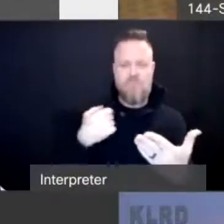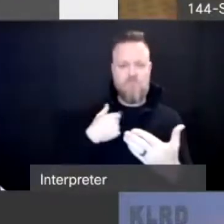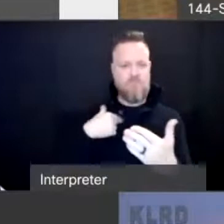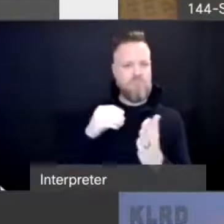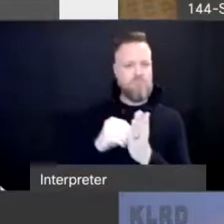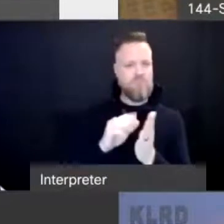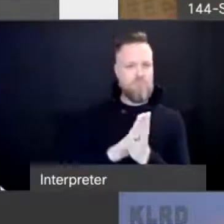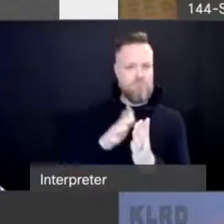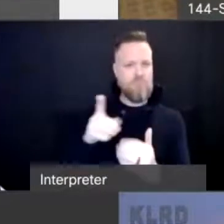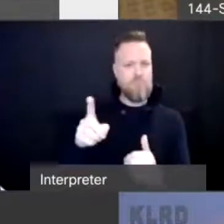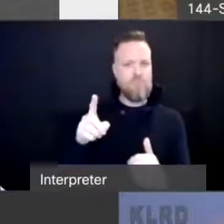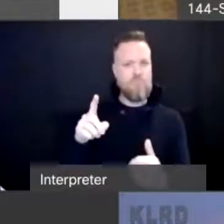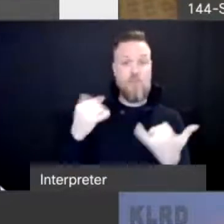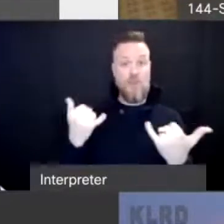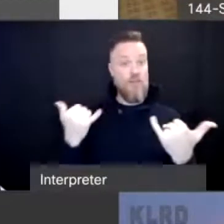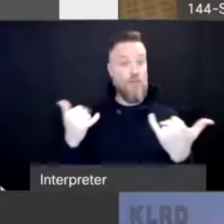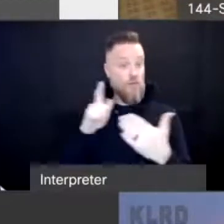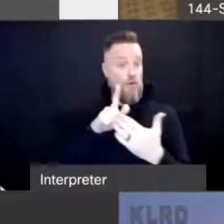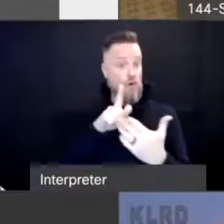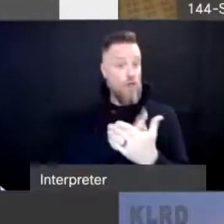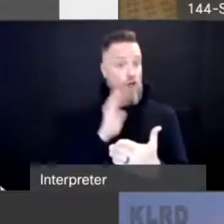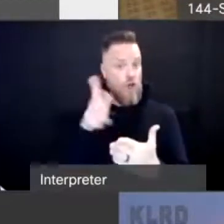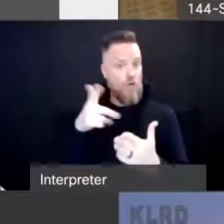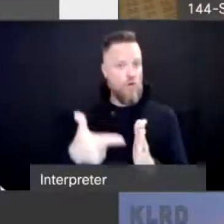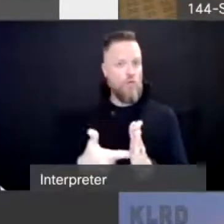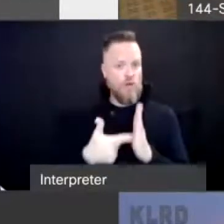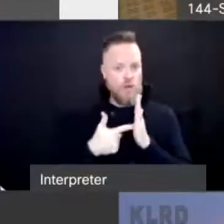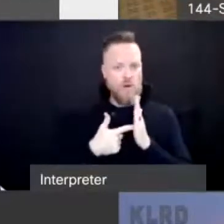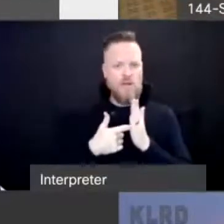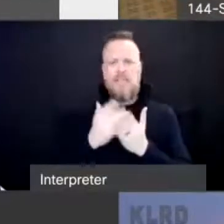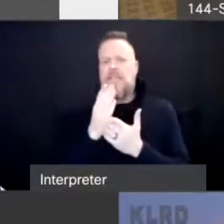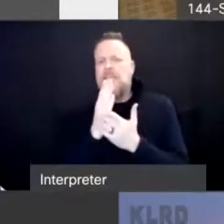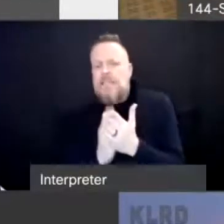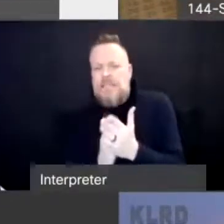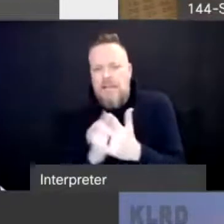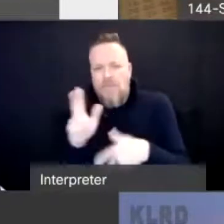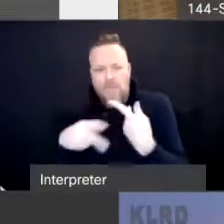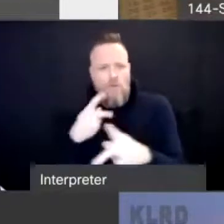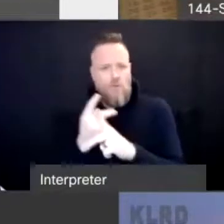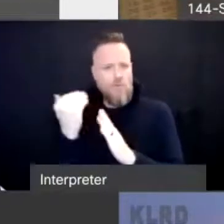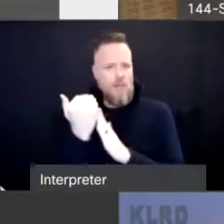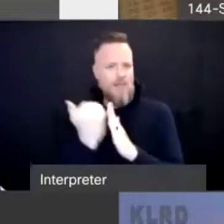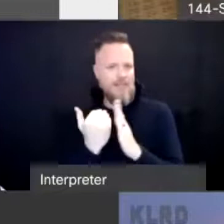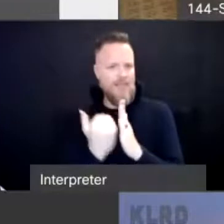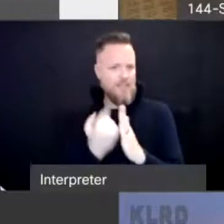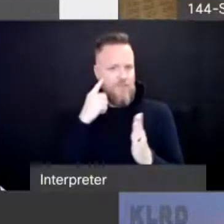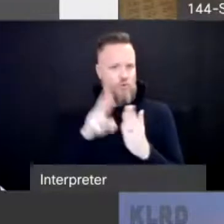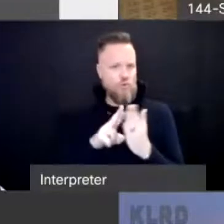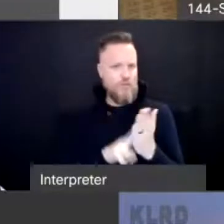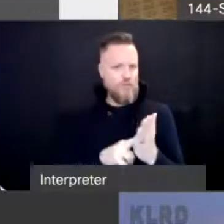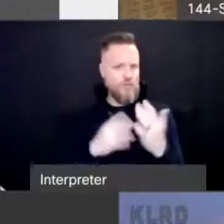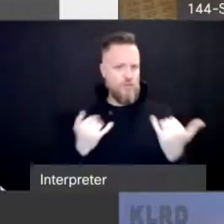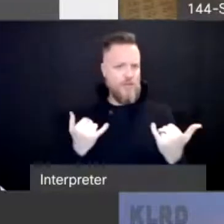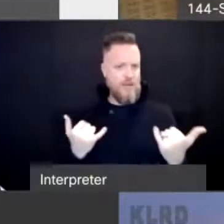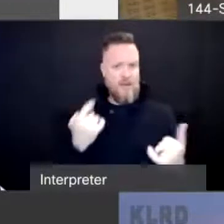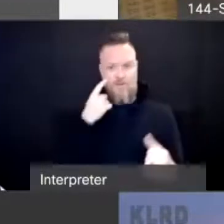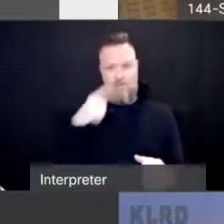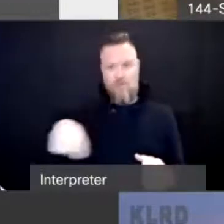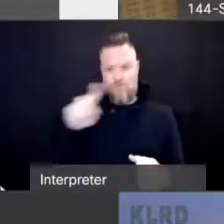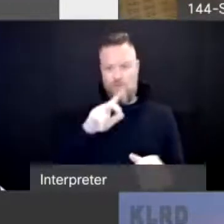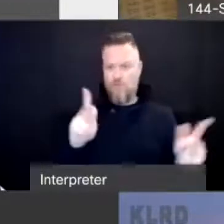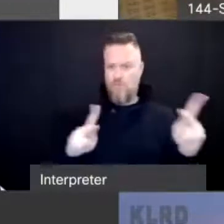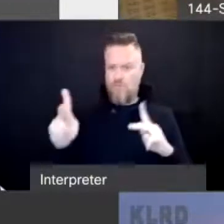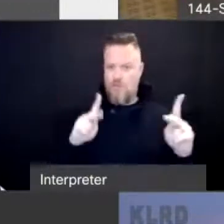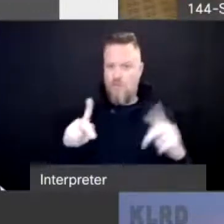that current law already requires some form of list or registry of persons who are